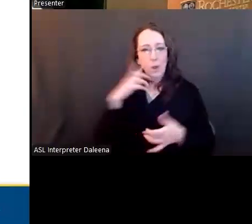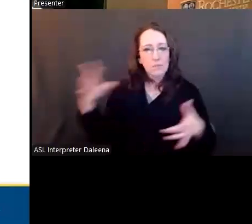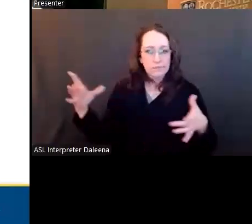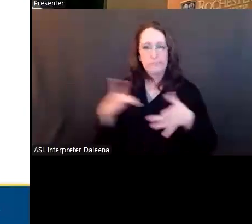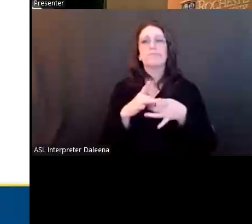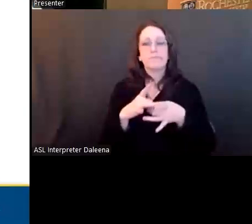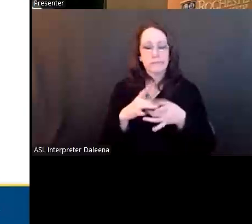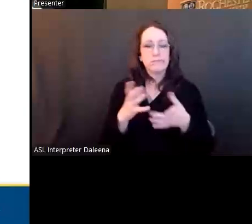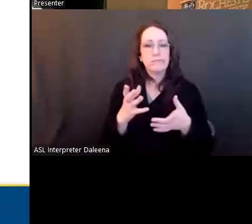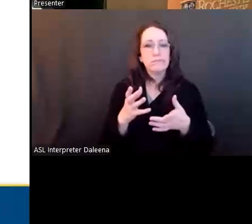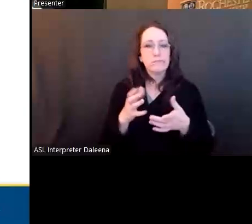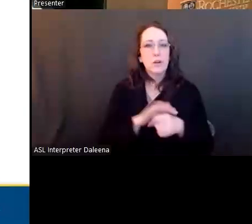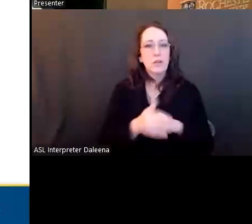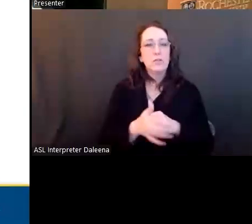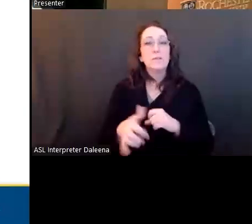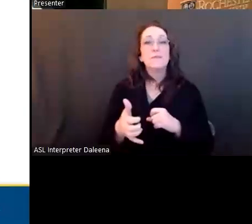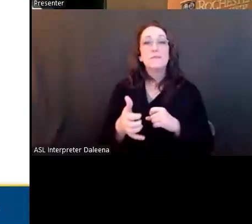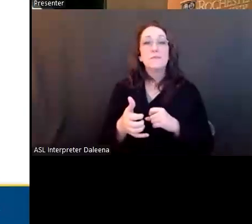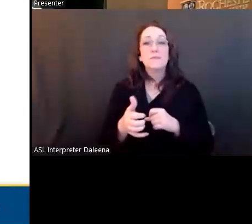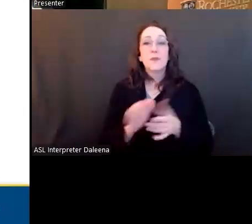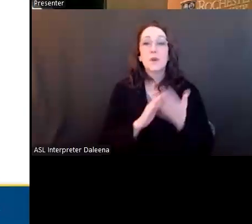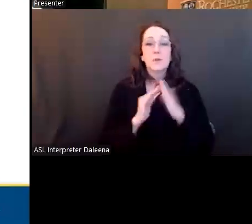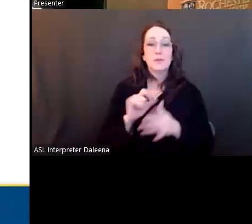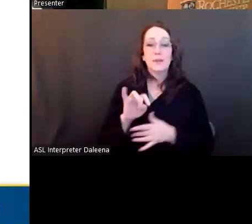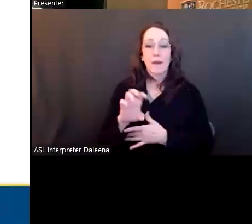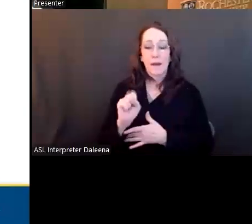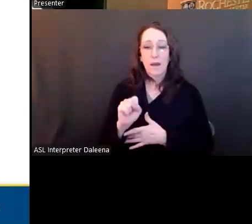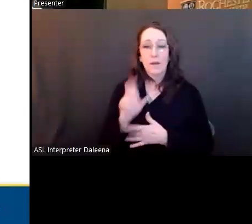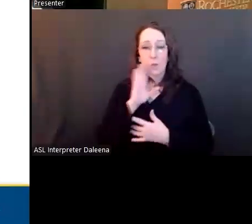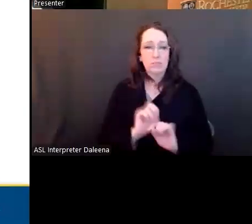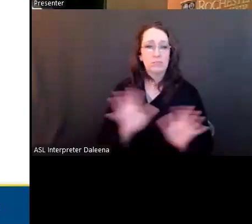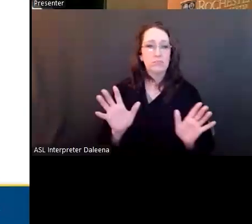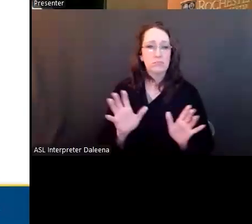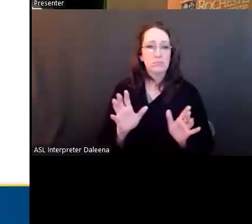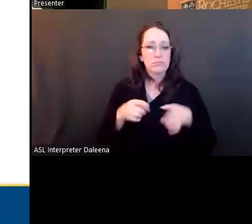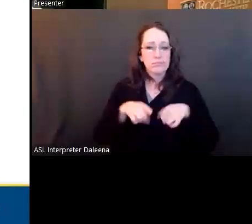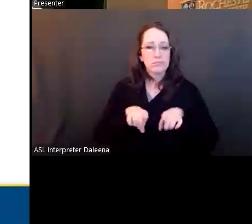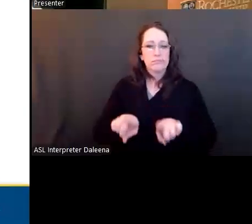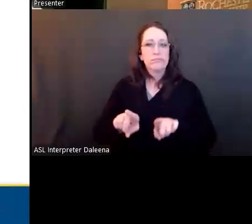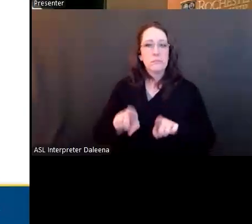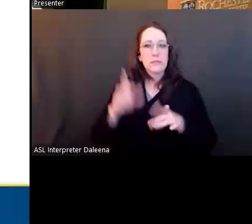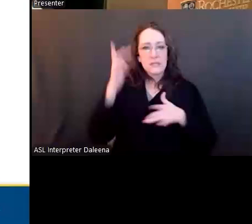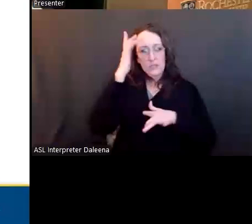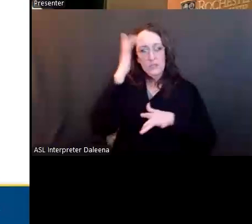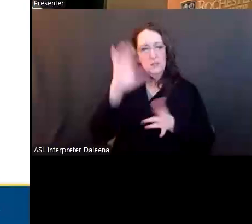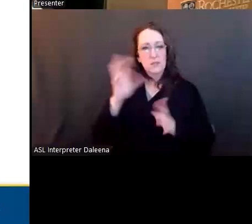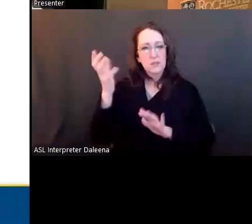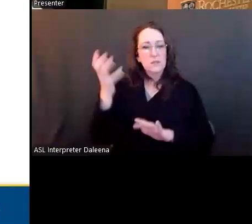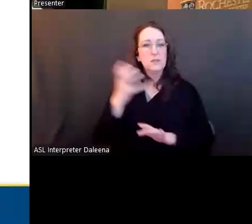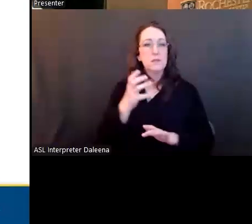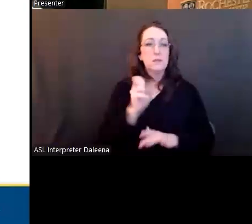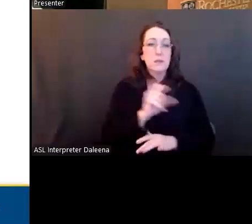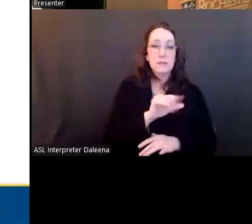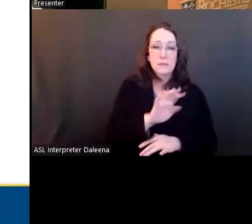With the Community Ties team, obviously we are going to take co-occurring disorders. Substance